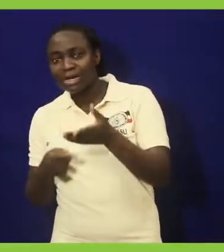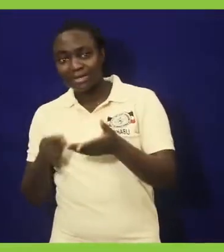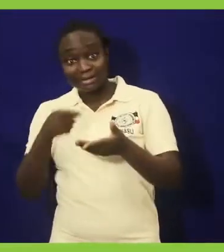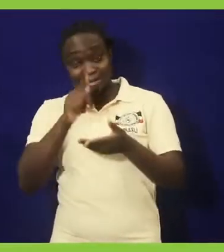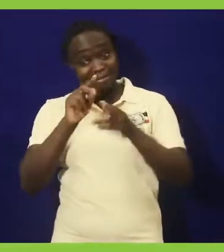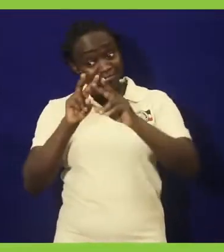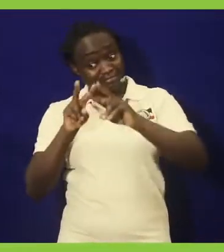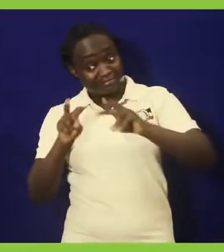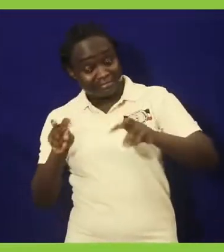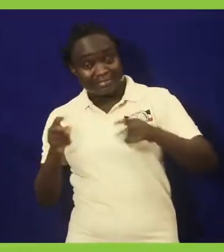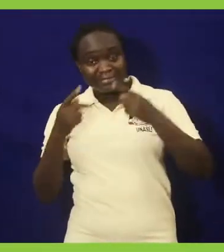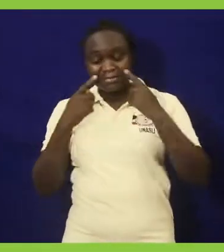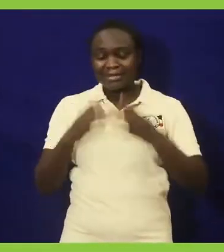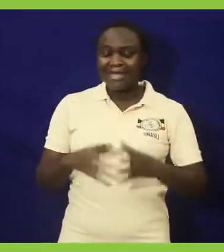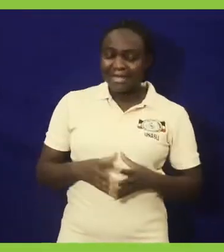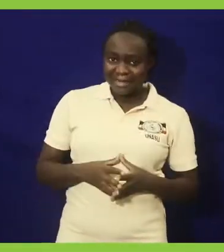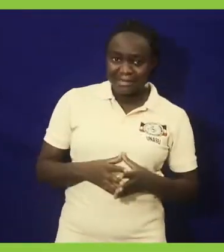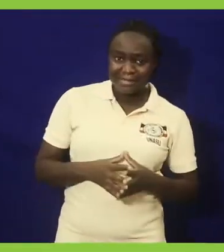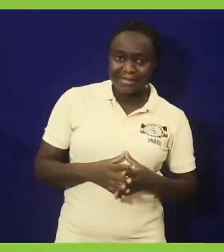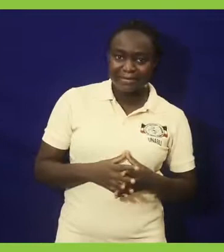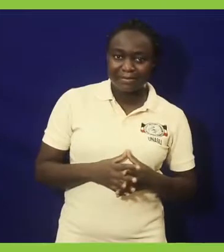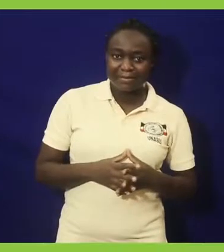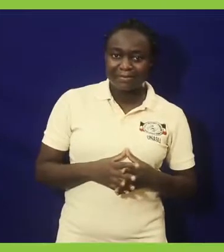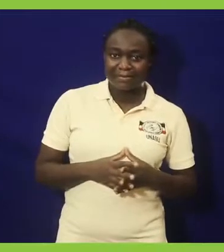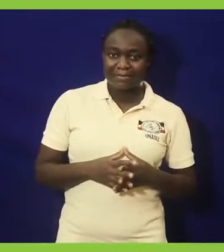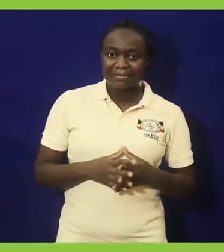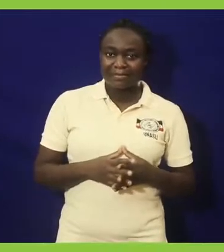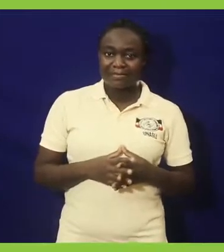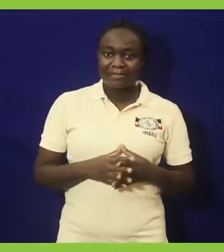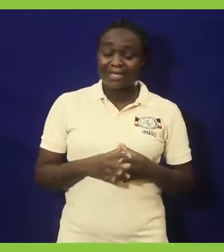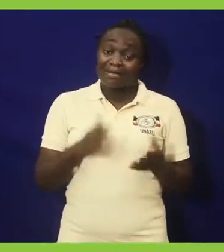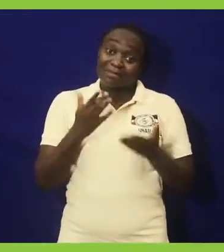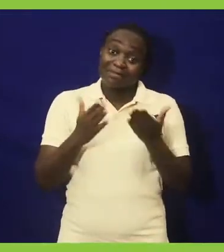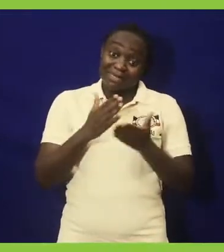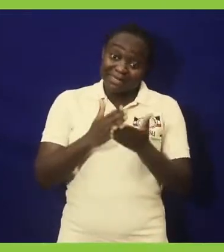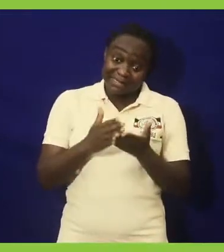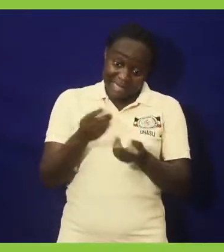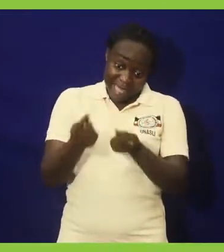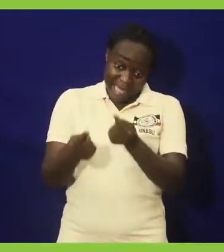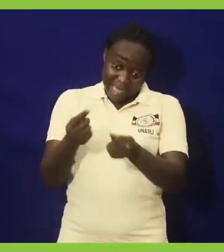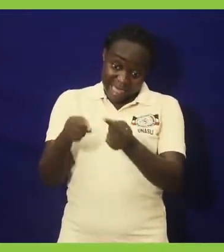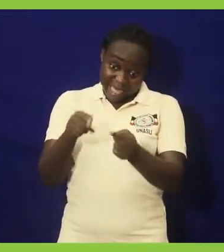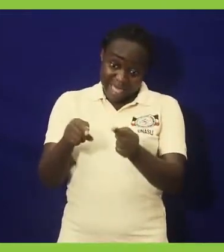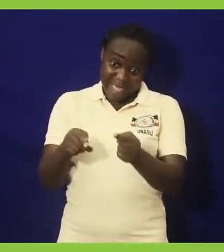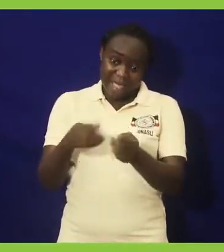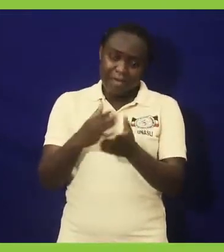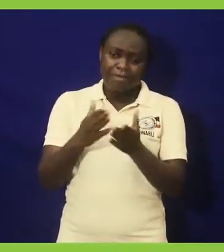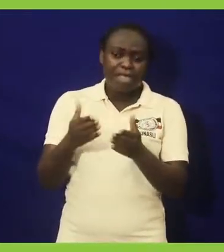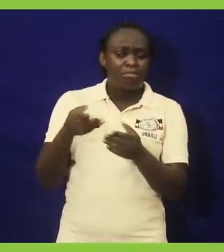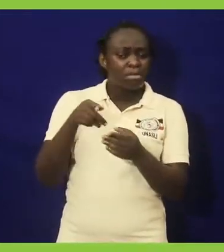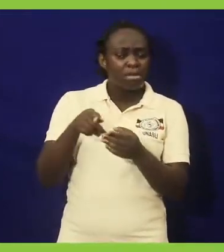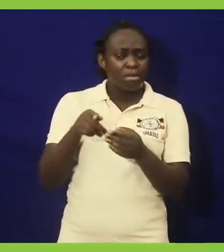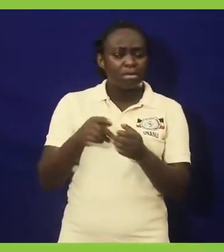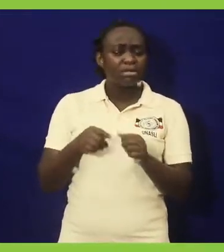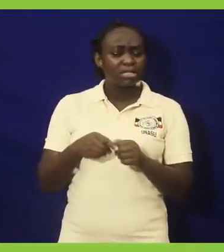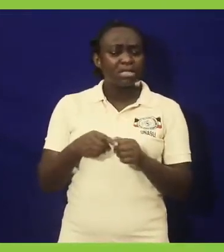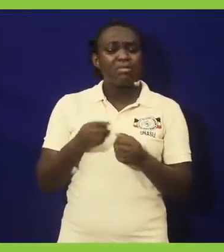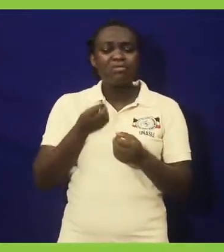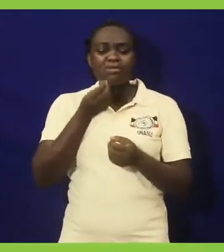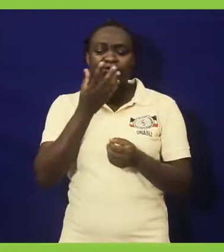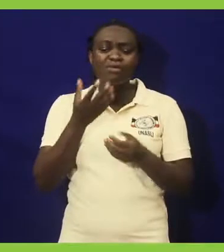out whether some of the dishes included flowers in